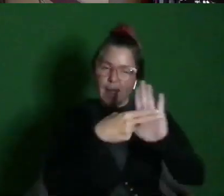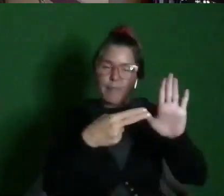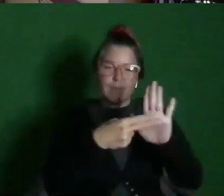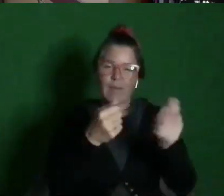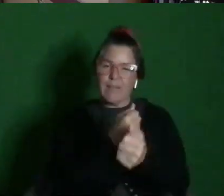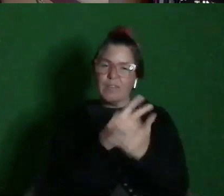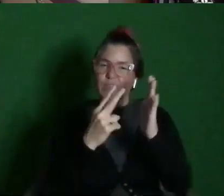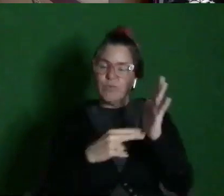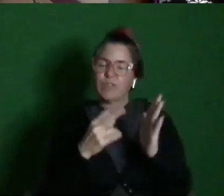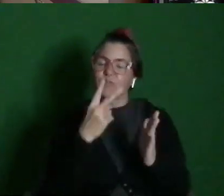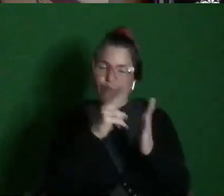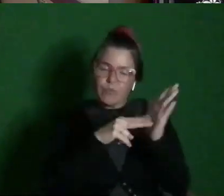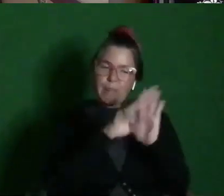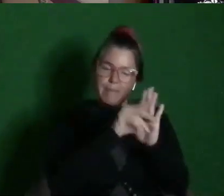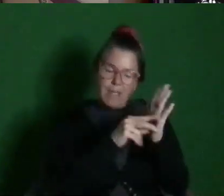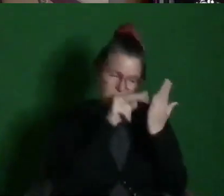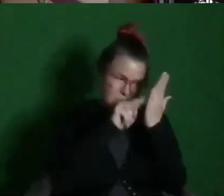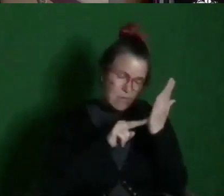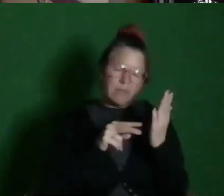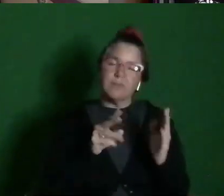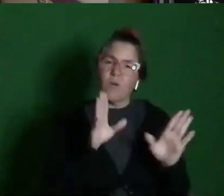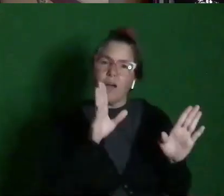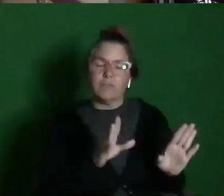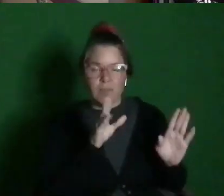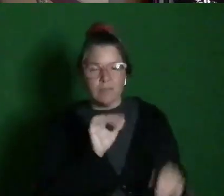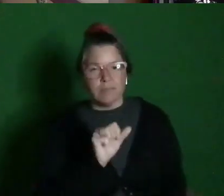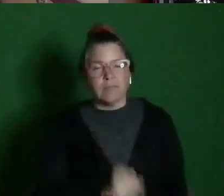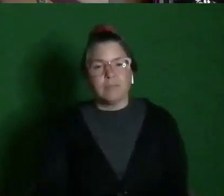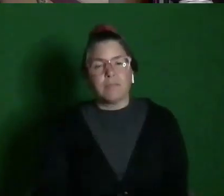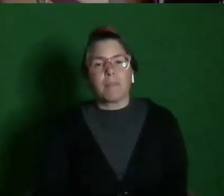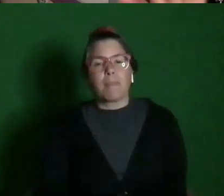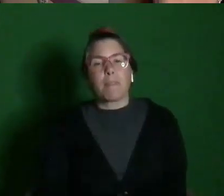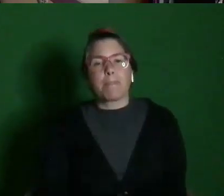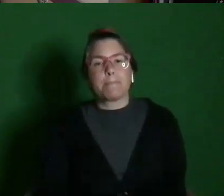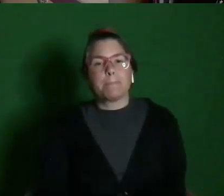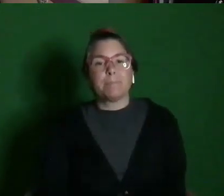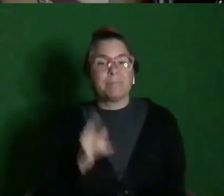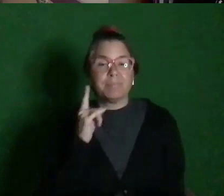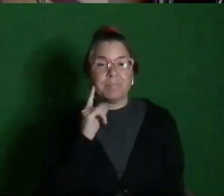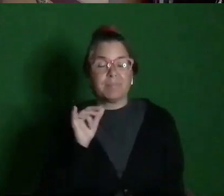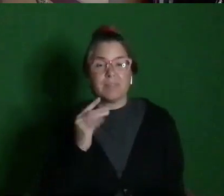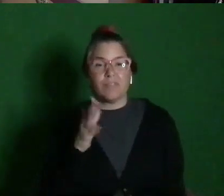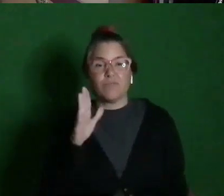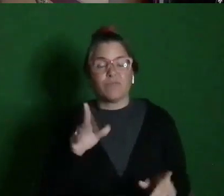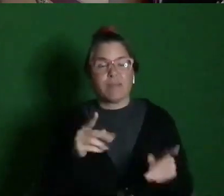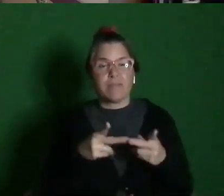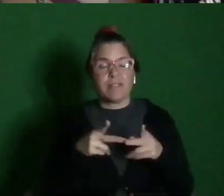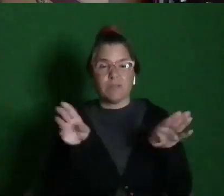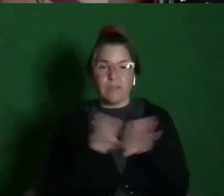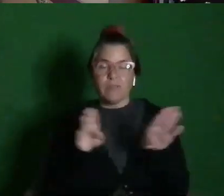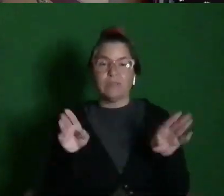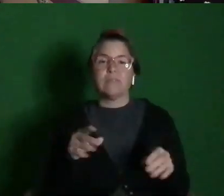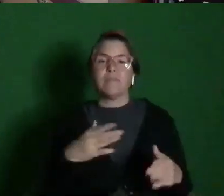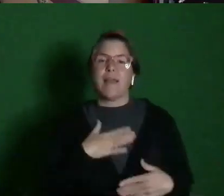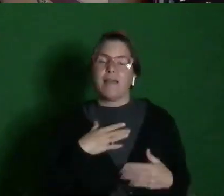read the background. Yeah, no, that's awesome. And I think it sounds like that's a great place to end on. I'm really happy